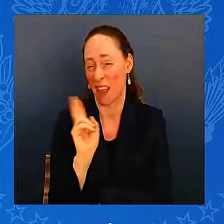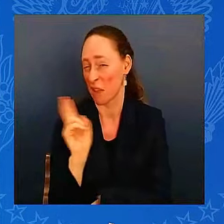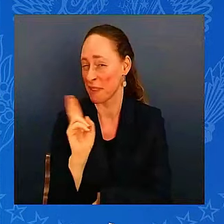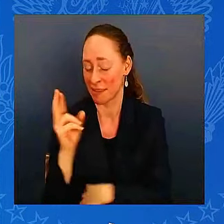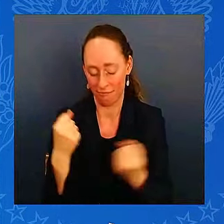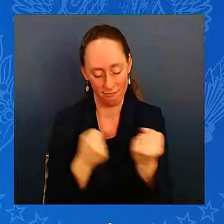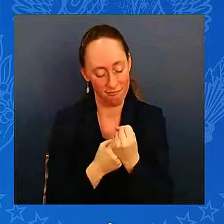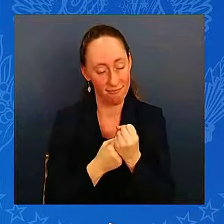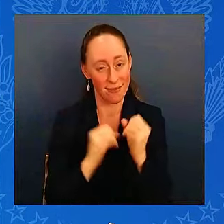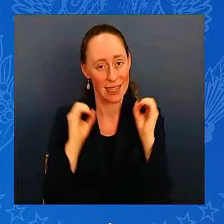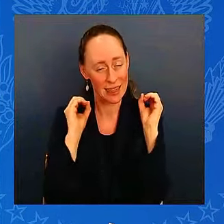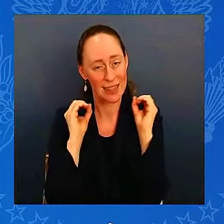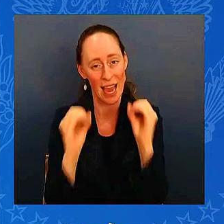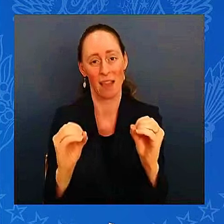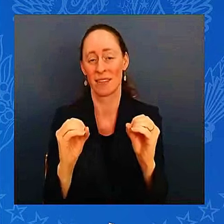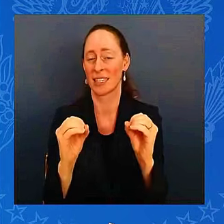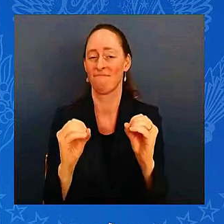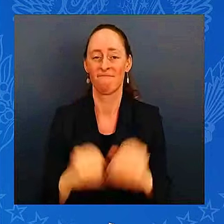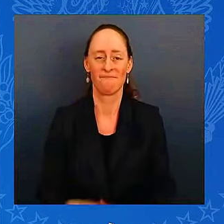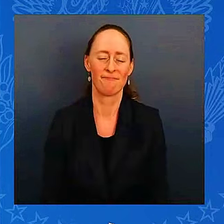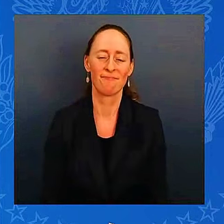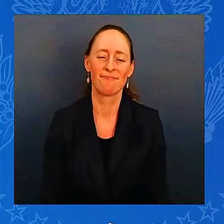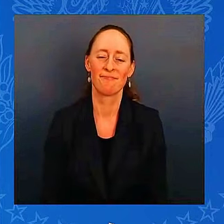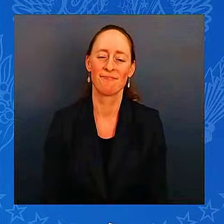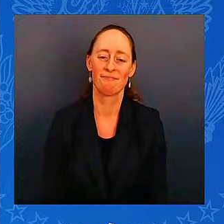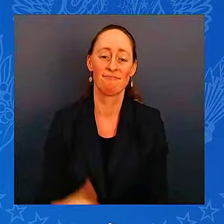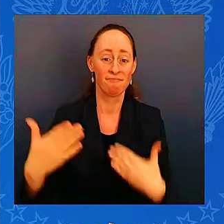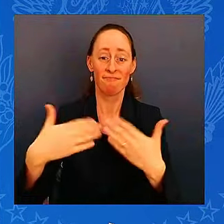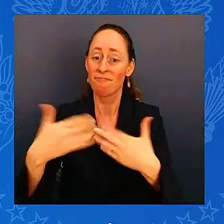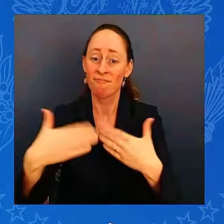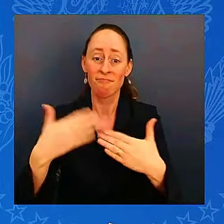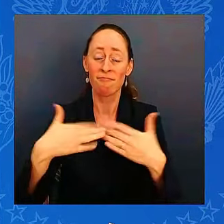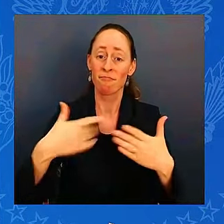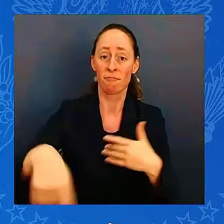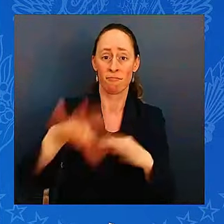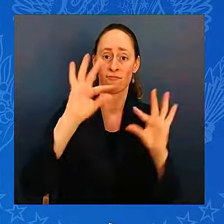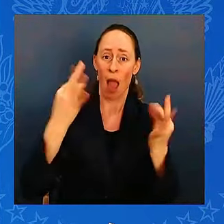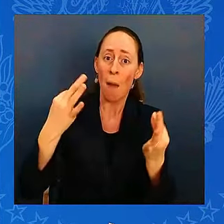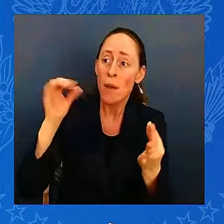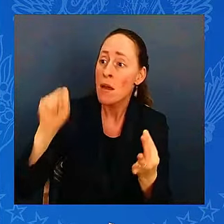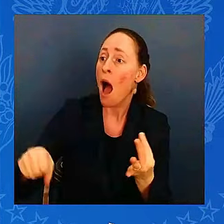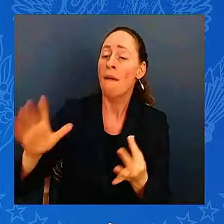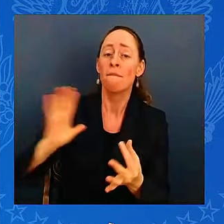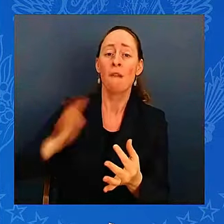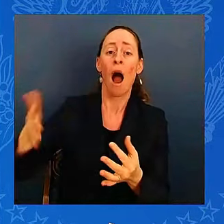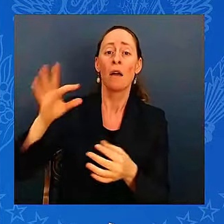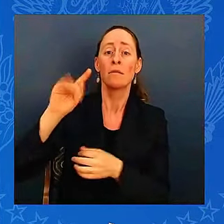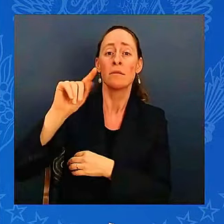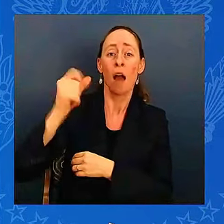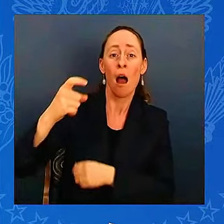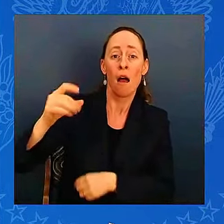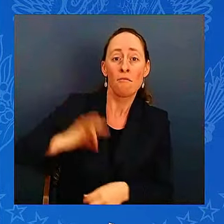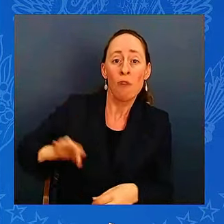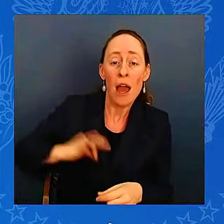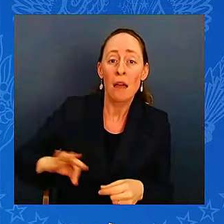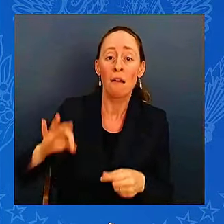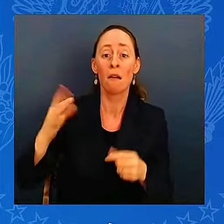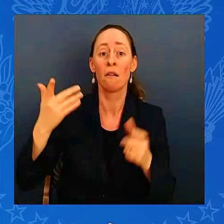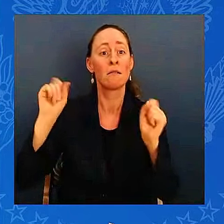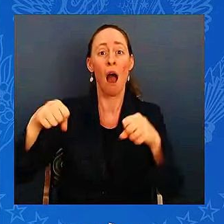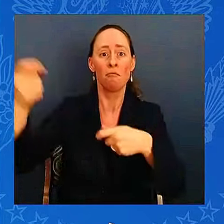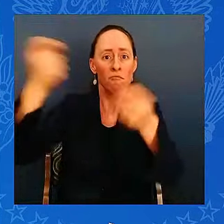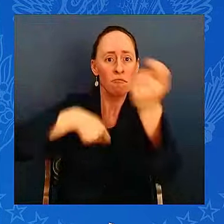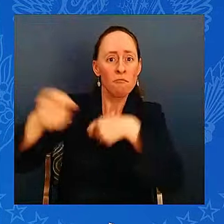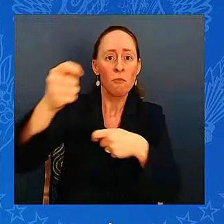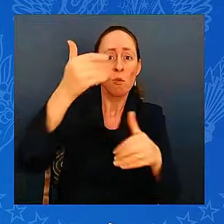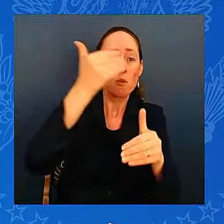tax credits to install rooftop solar and energy-efficient appliances, weatherizing their windows and doors and high-tech insulation,